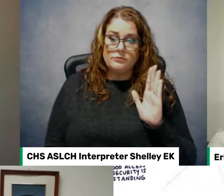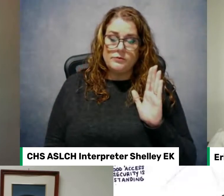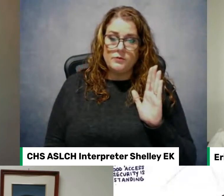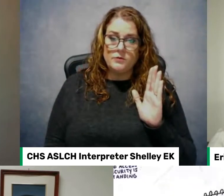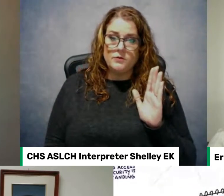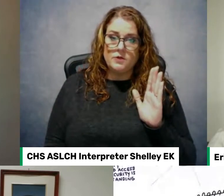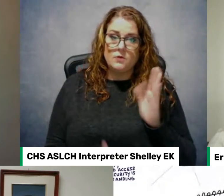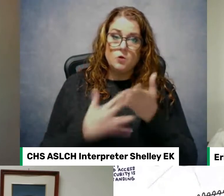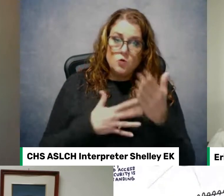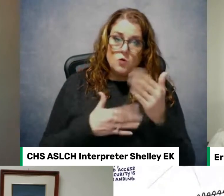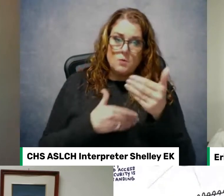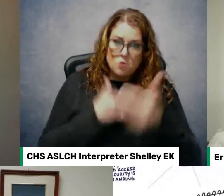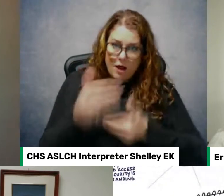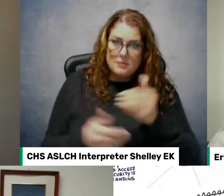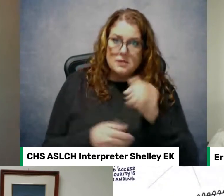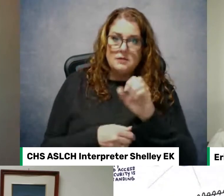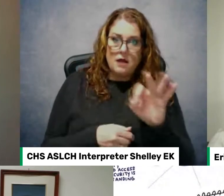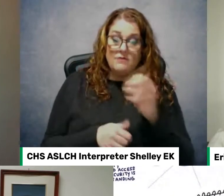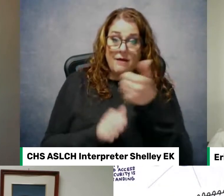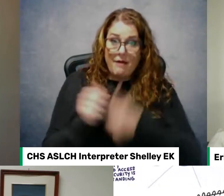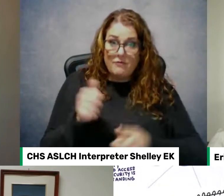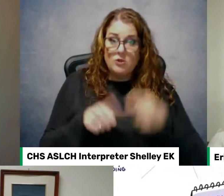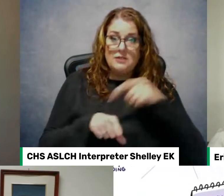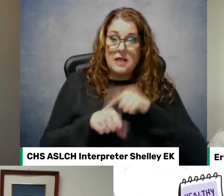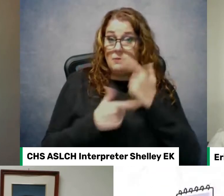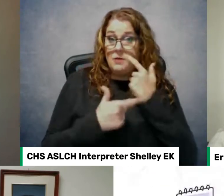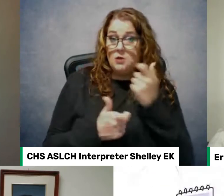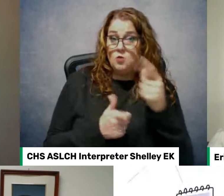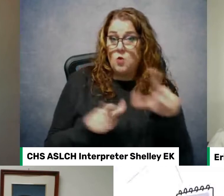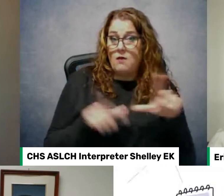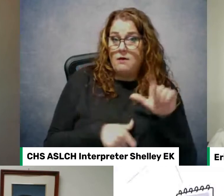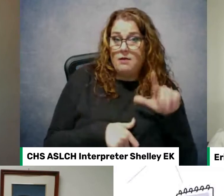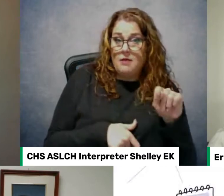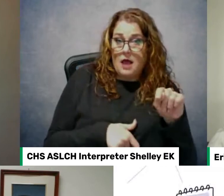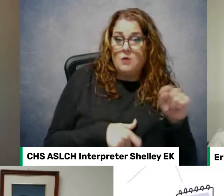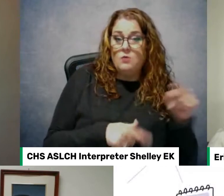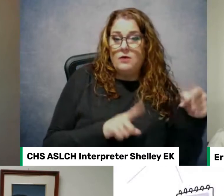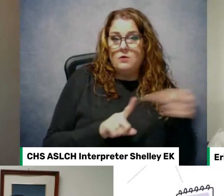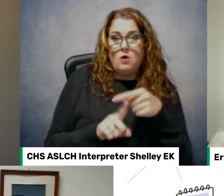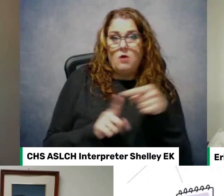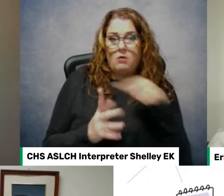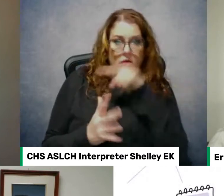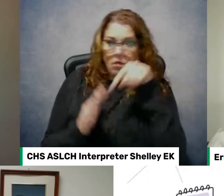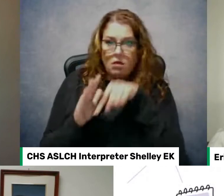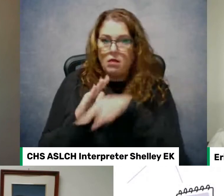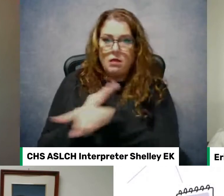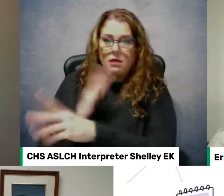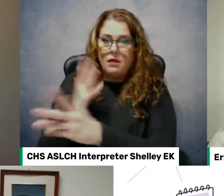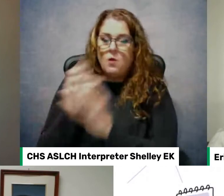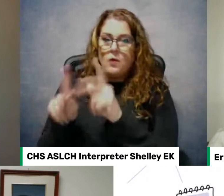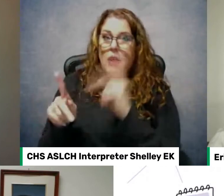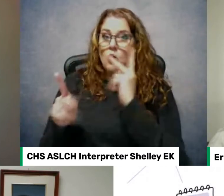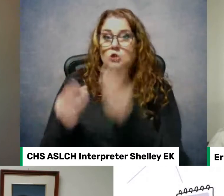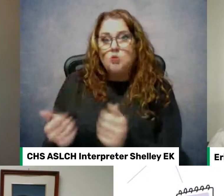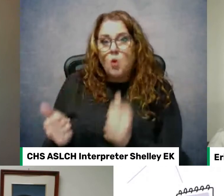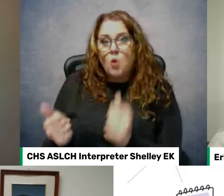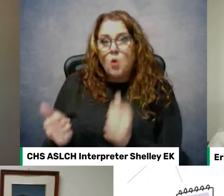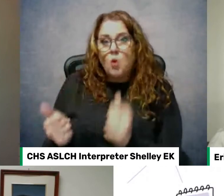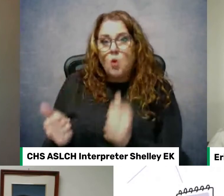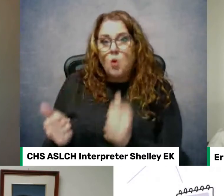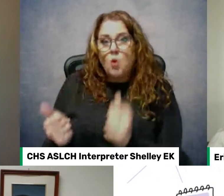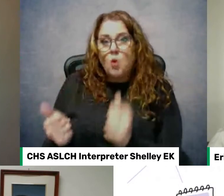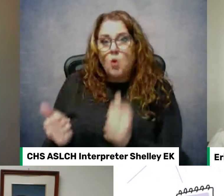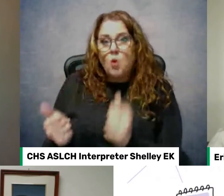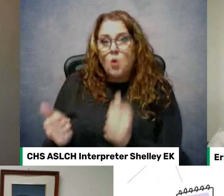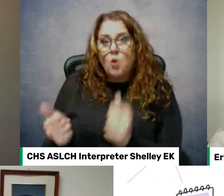we've gone through a process of every time there's an interest in one lot, we have to go down this rabbit hole of, okay, let's look at the soil, let's look at these records, let's do a